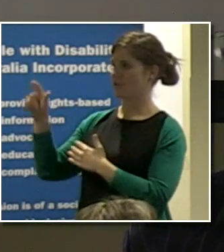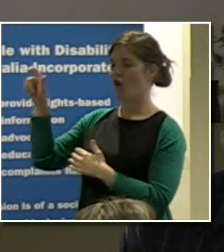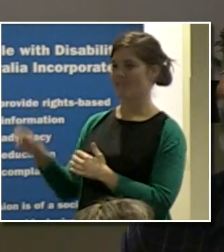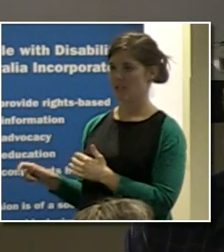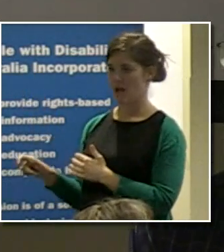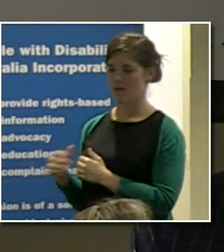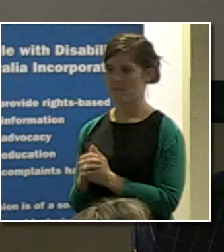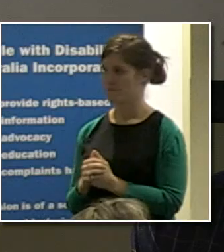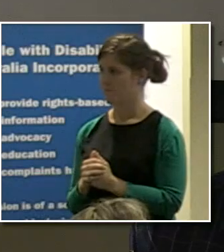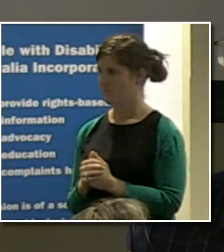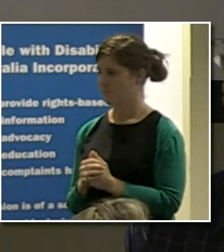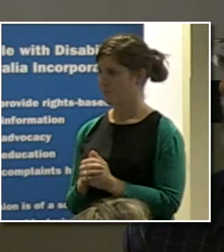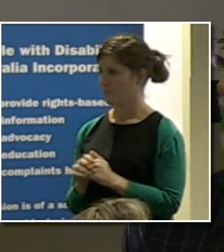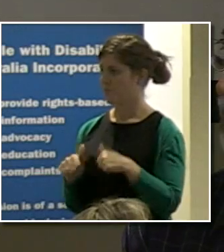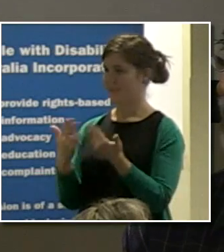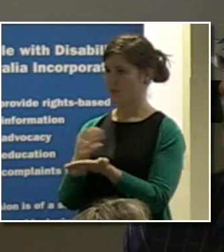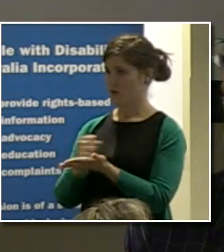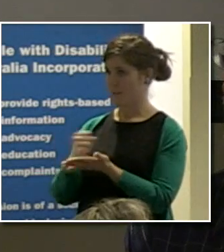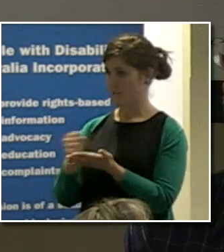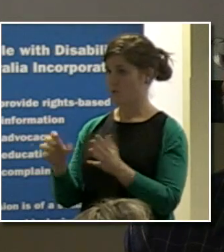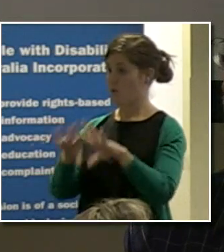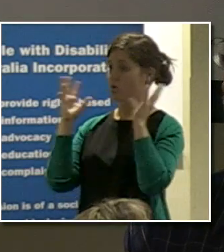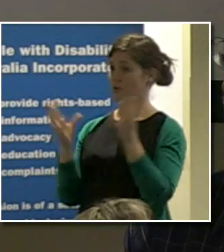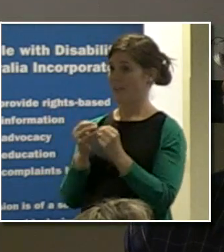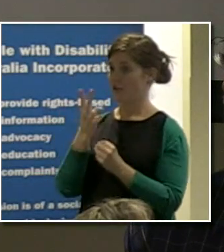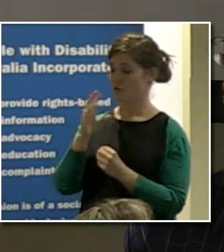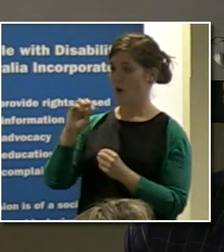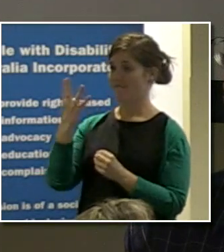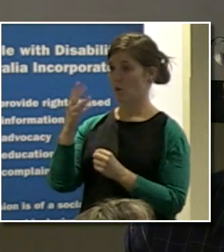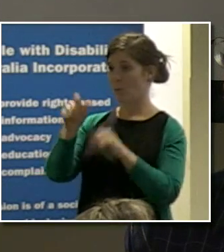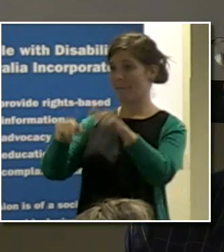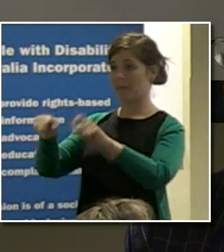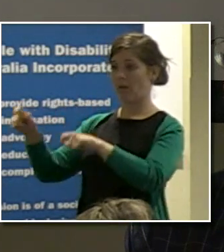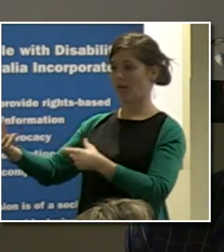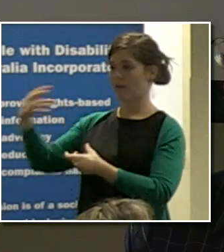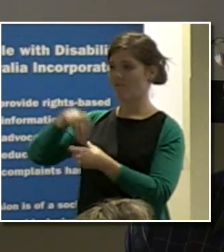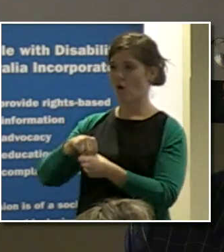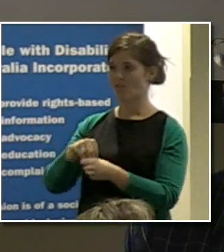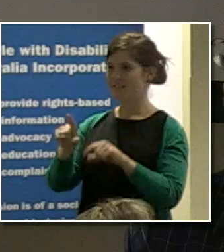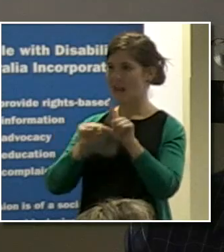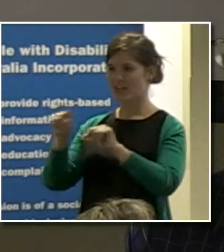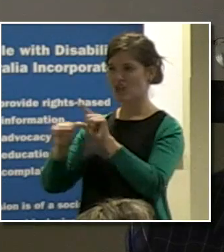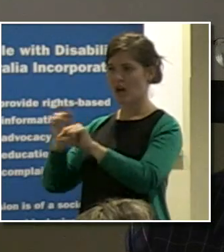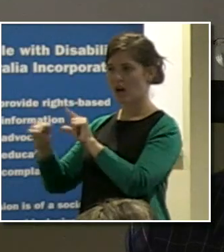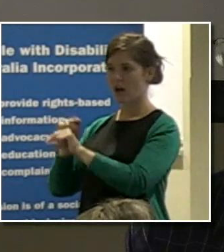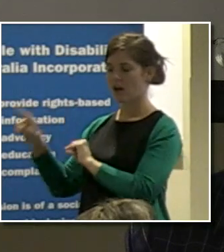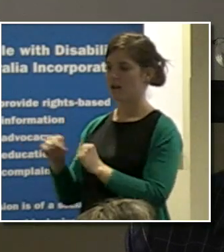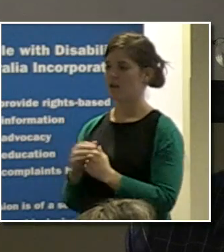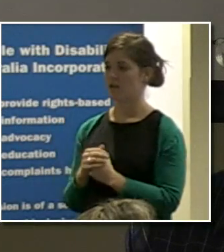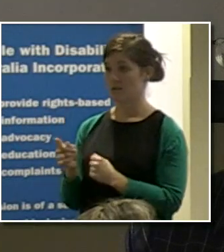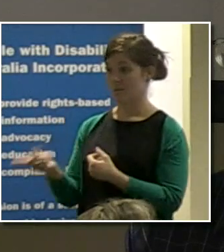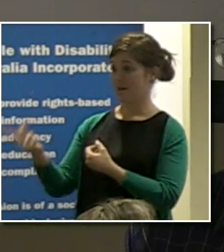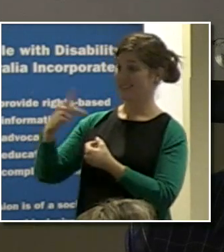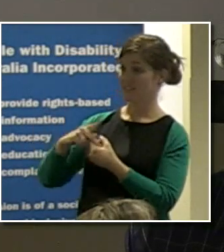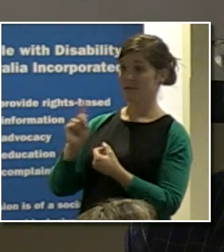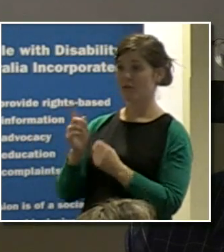on this. A total of 204 people participated in this election, representing a participation rate